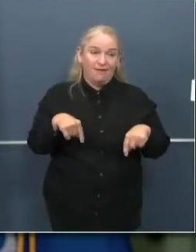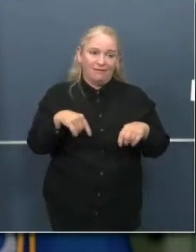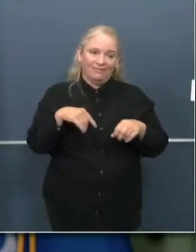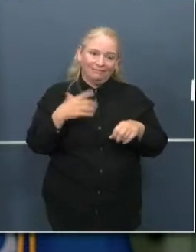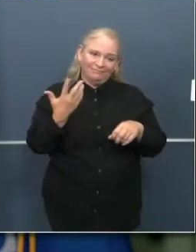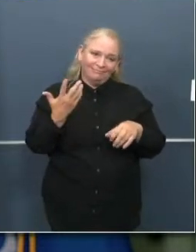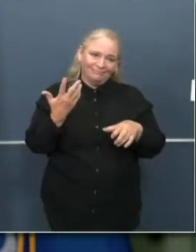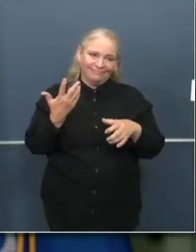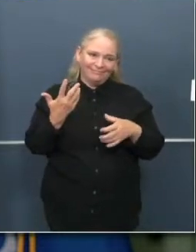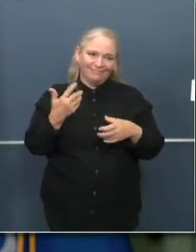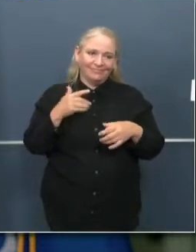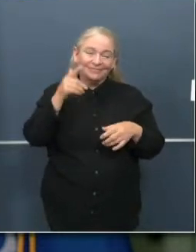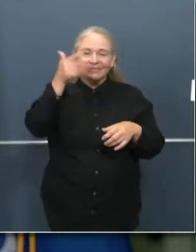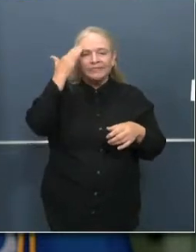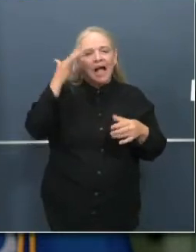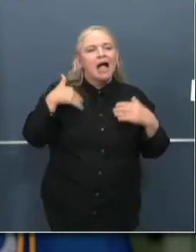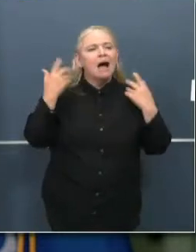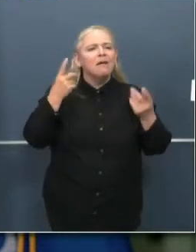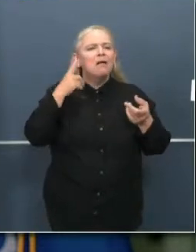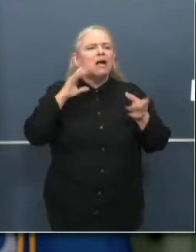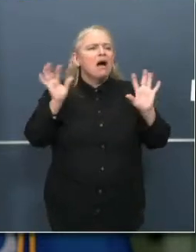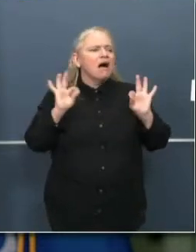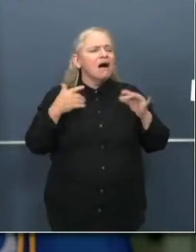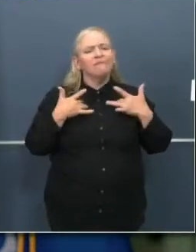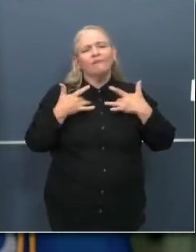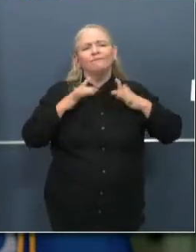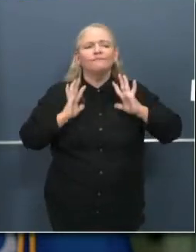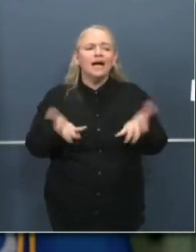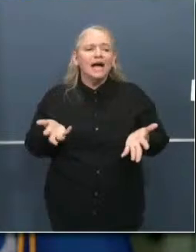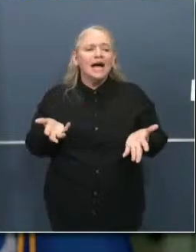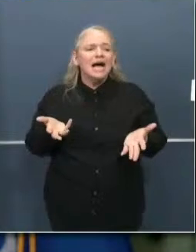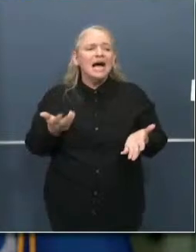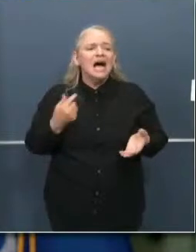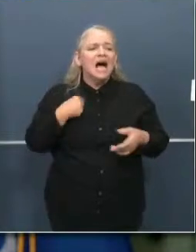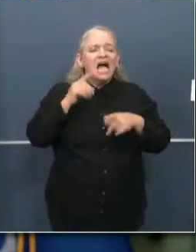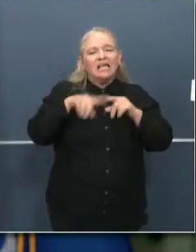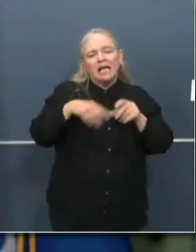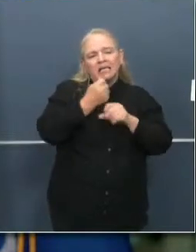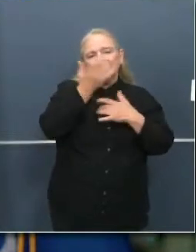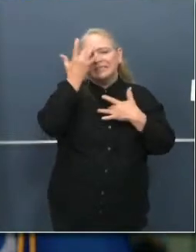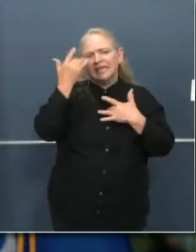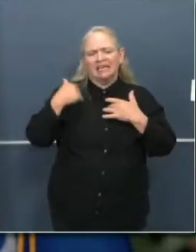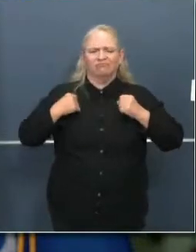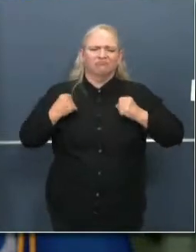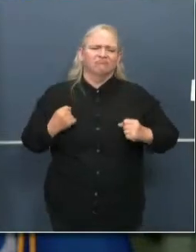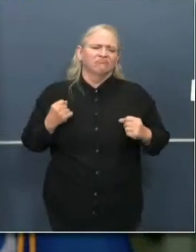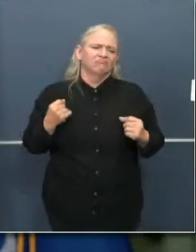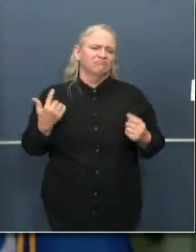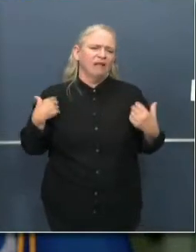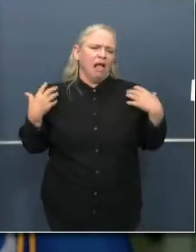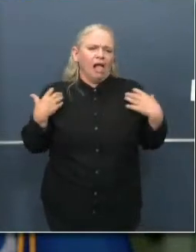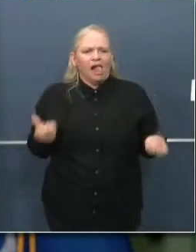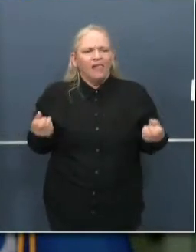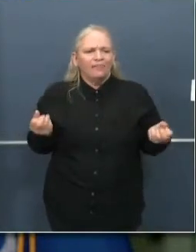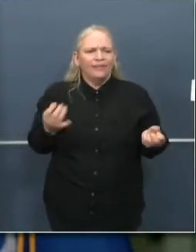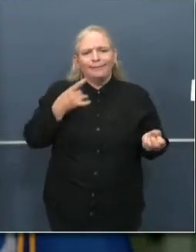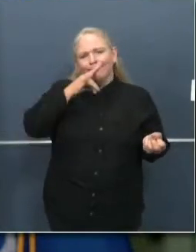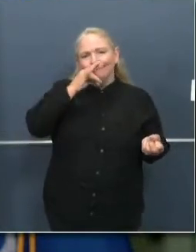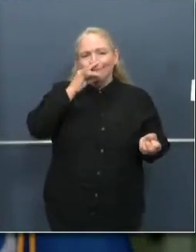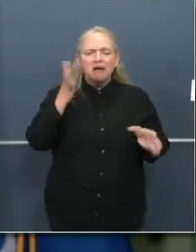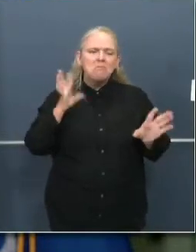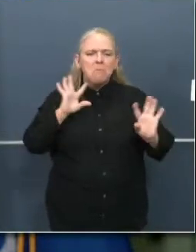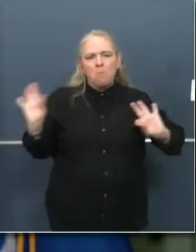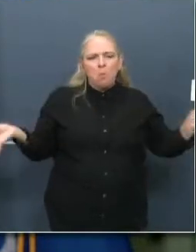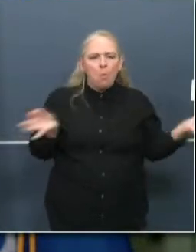and if it does, it's not a big burden. And so we have a lot of work to do, and I think you've seen that represented in